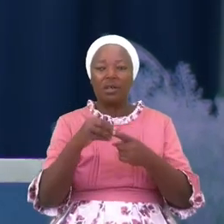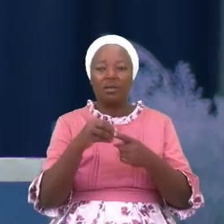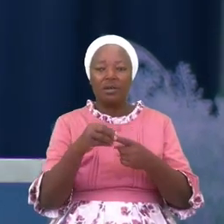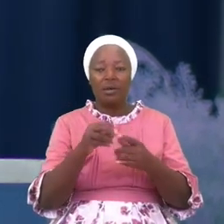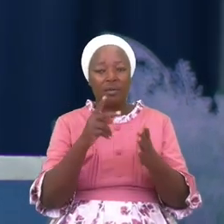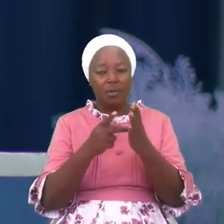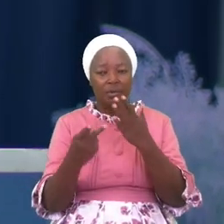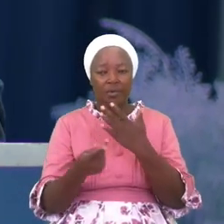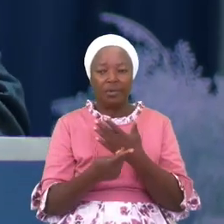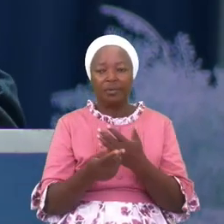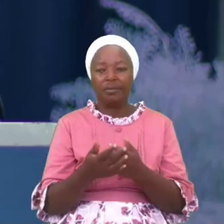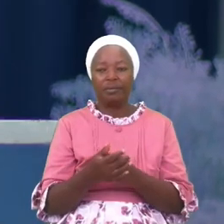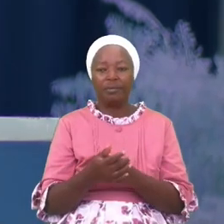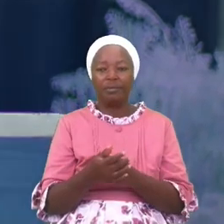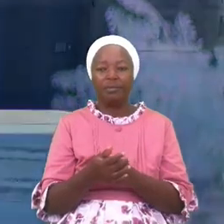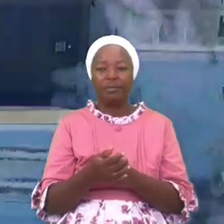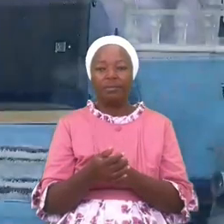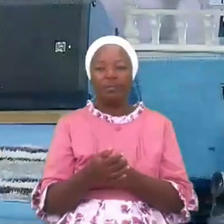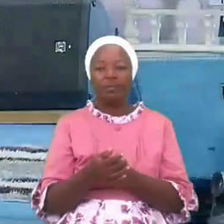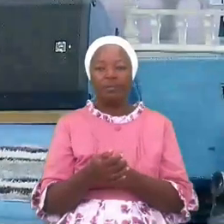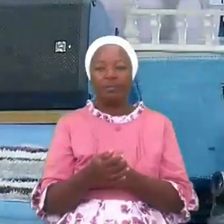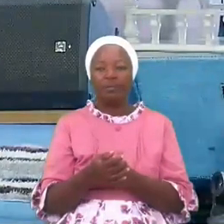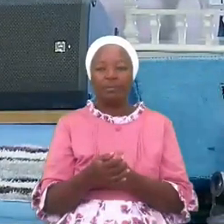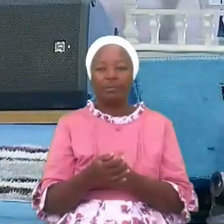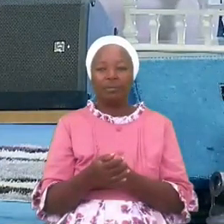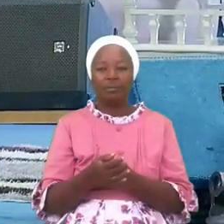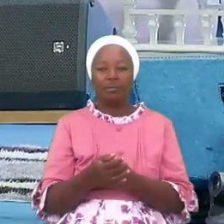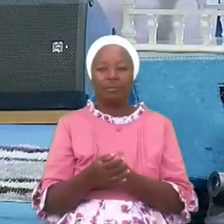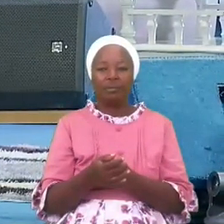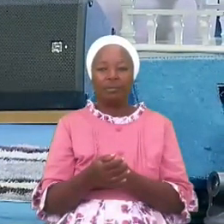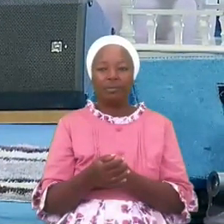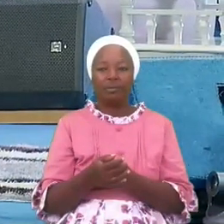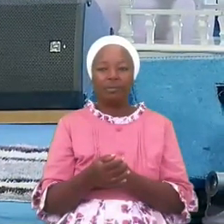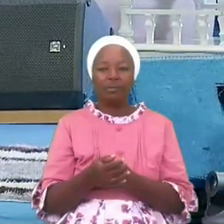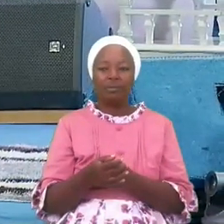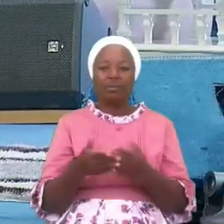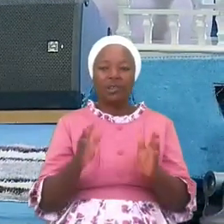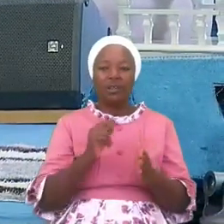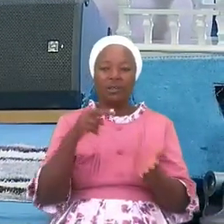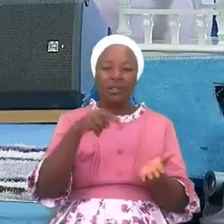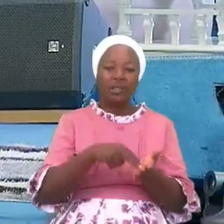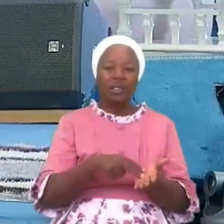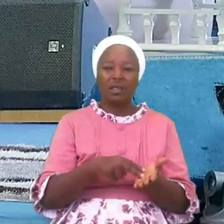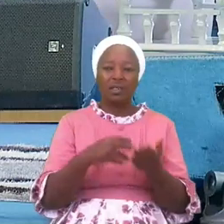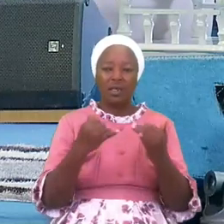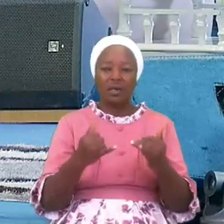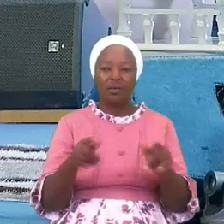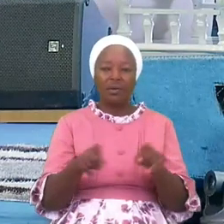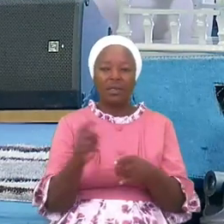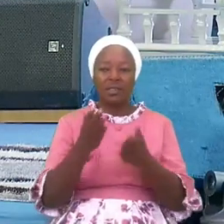Please will rise up now as the servant of God comes for the ministration.